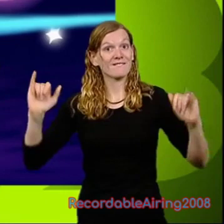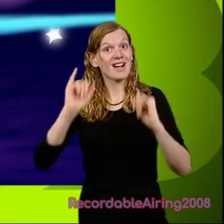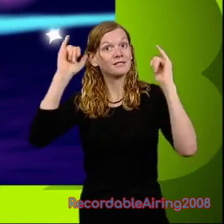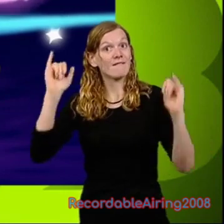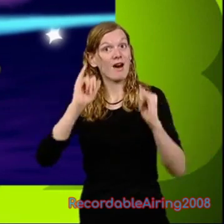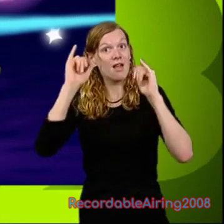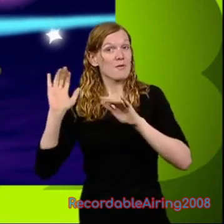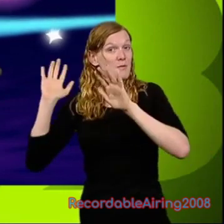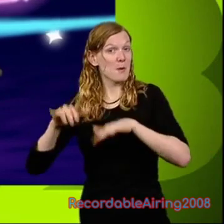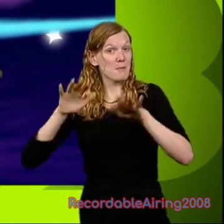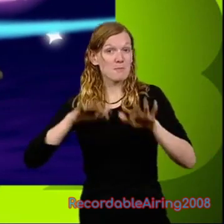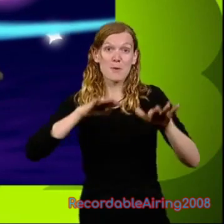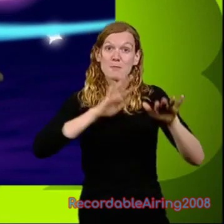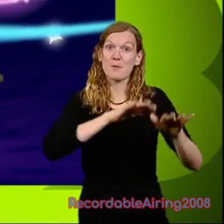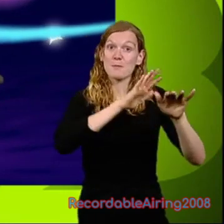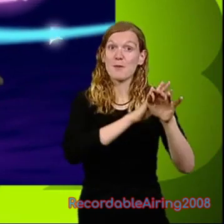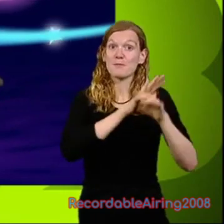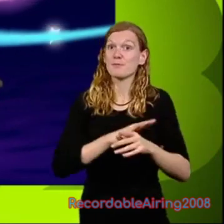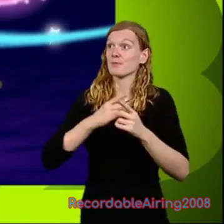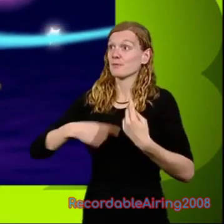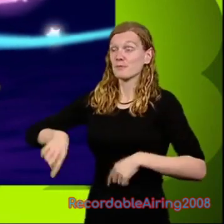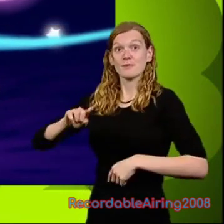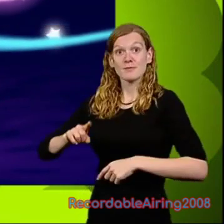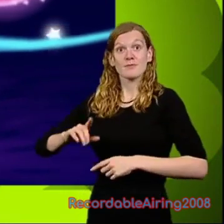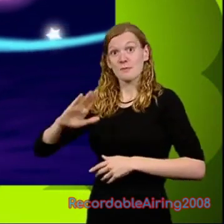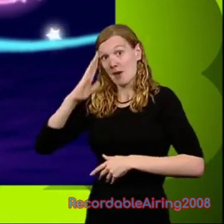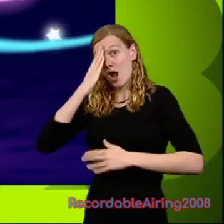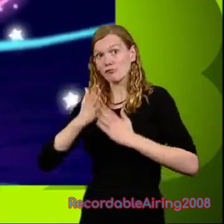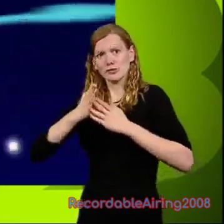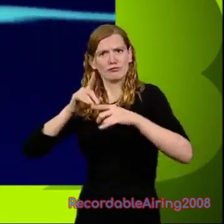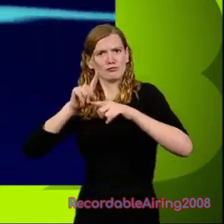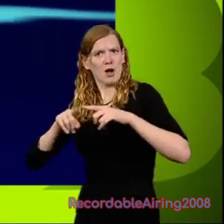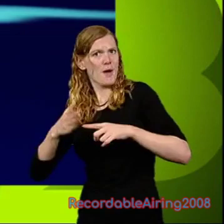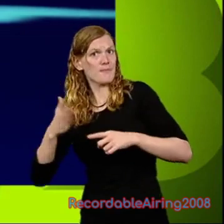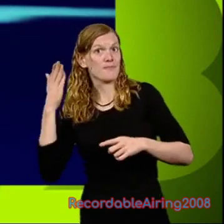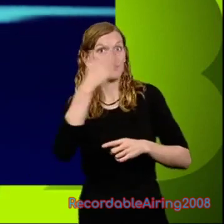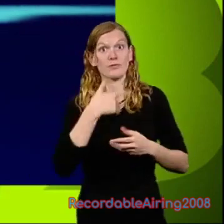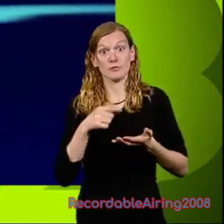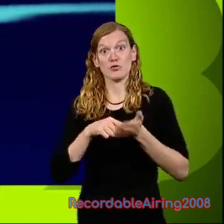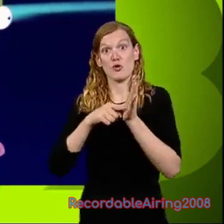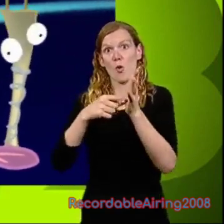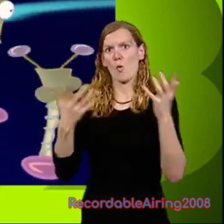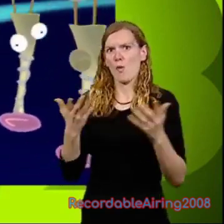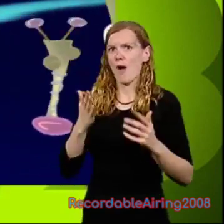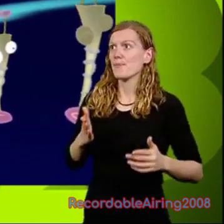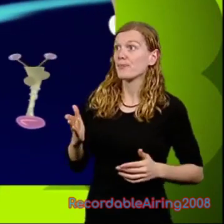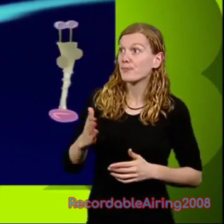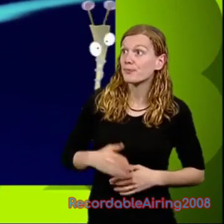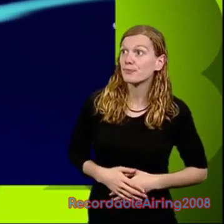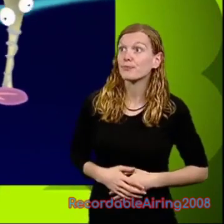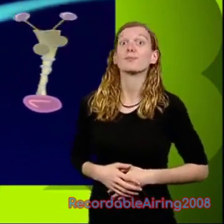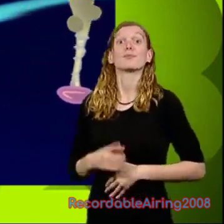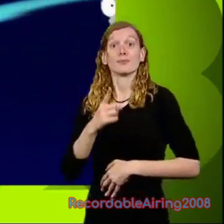get to Venus, here are some useful directions. If you want to get to Venus, you can pogo, take the